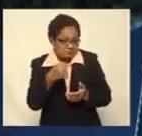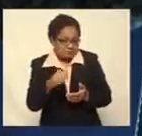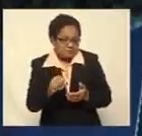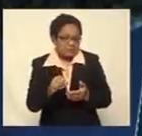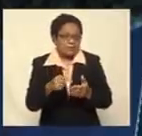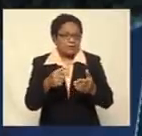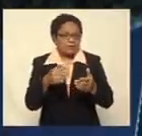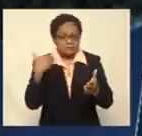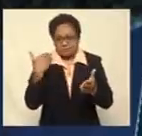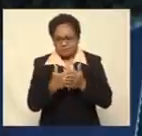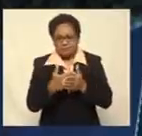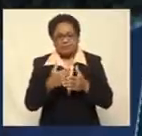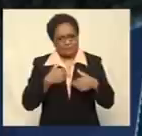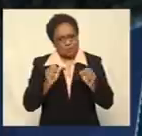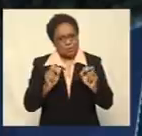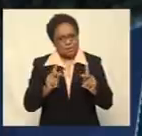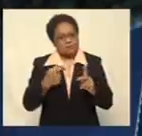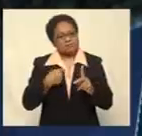I'm at home,